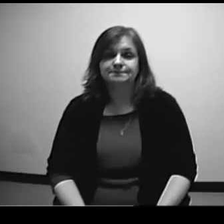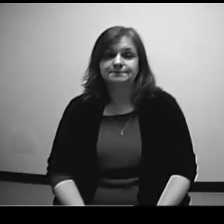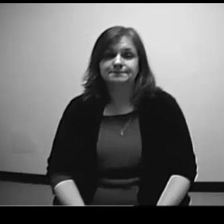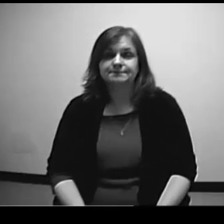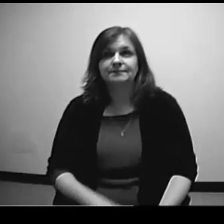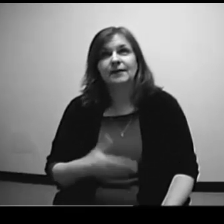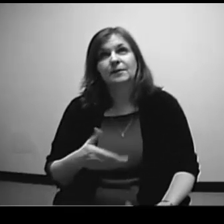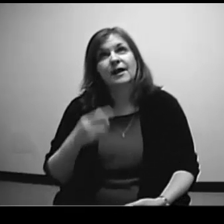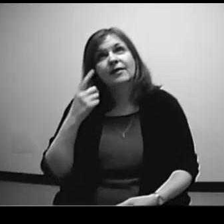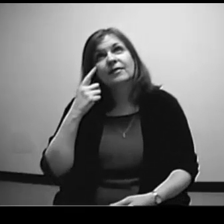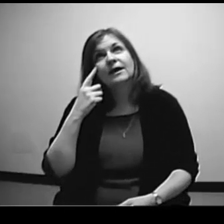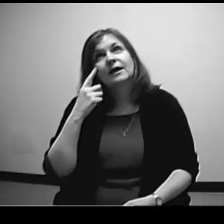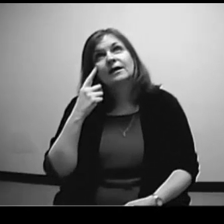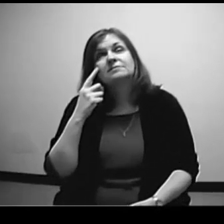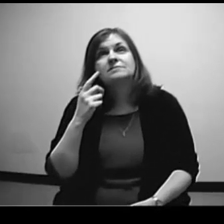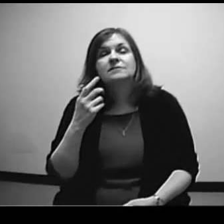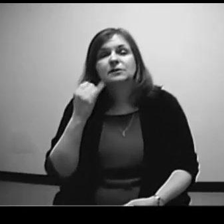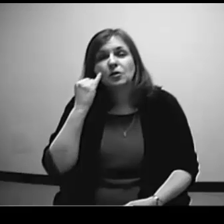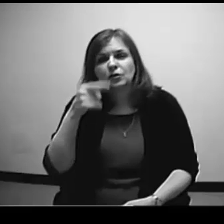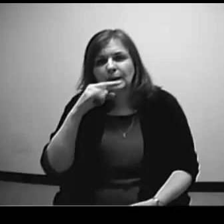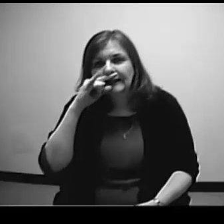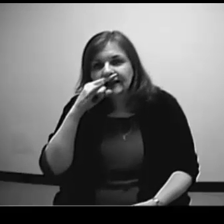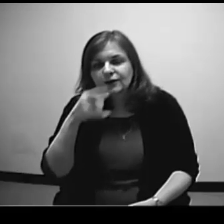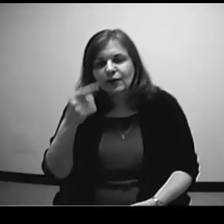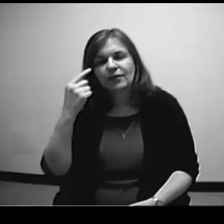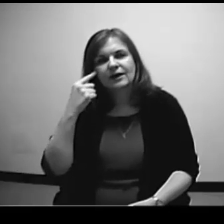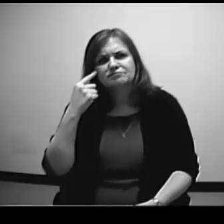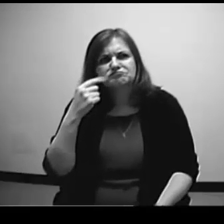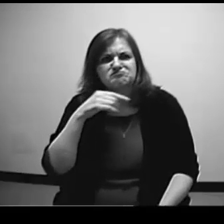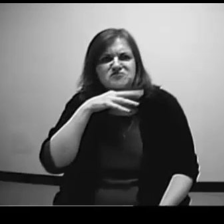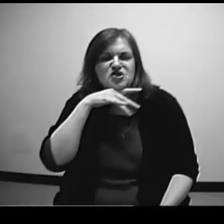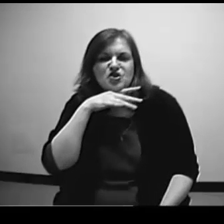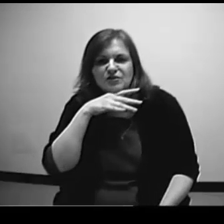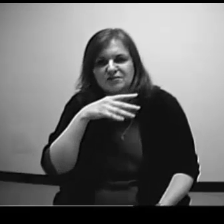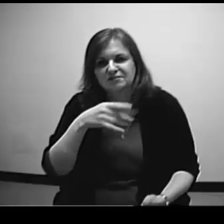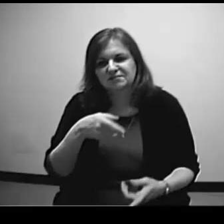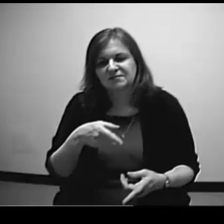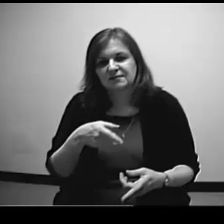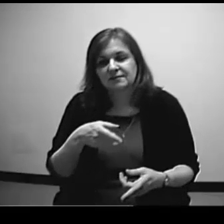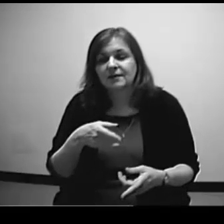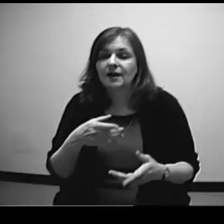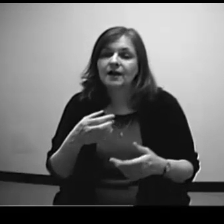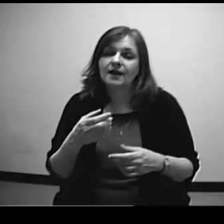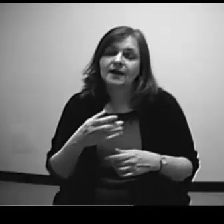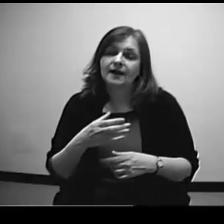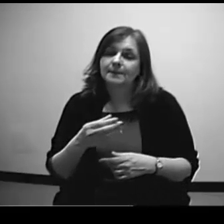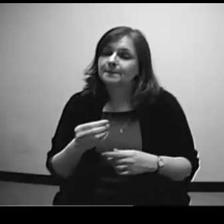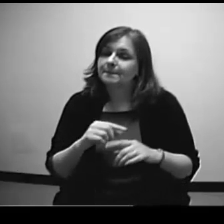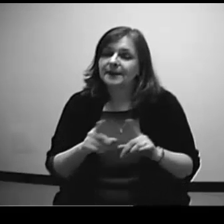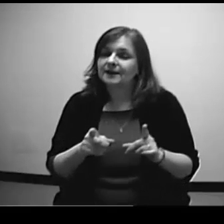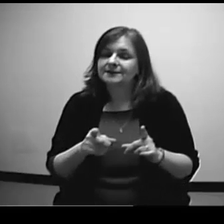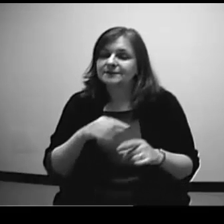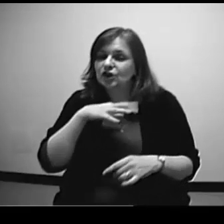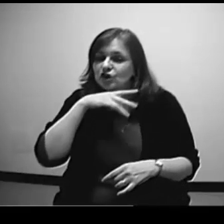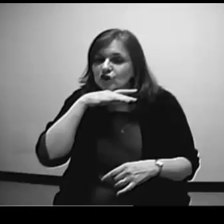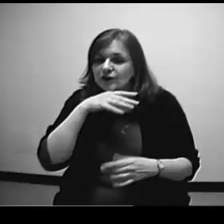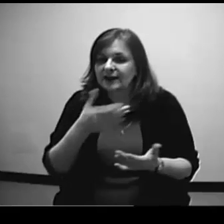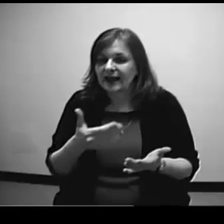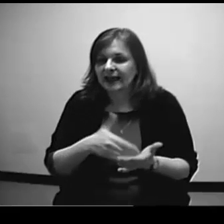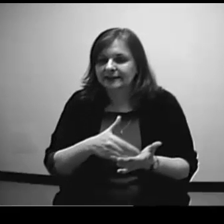So guess again. Well, you could think about something like dirt, if you're a kid, or